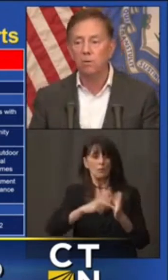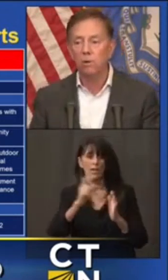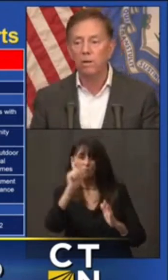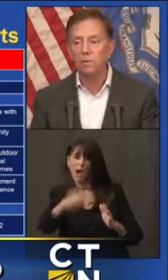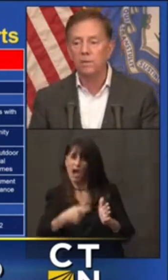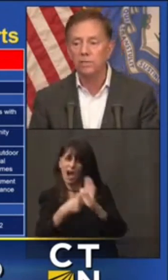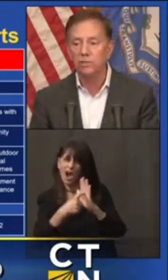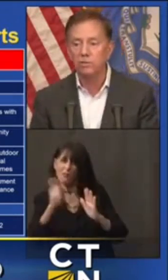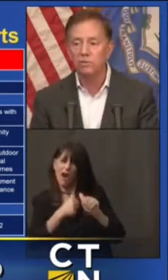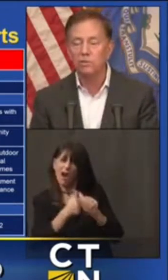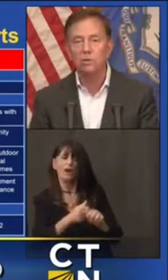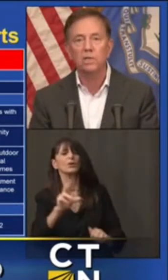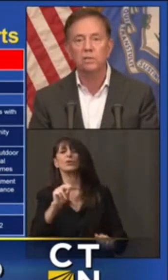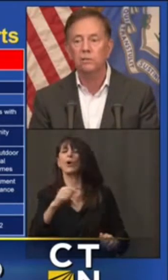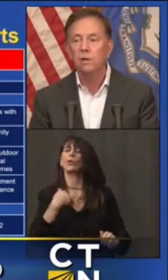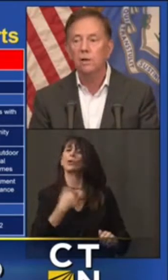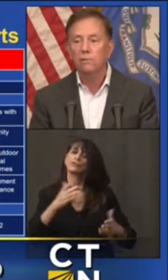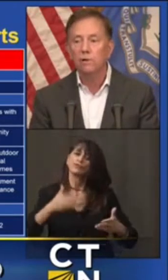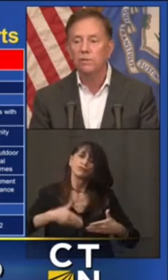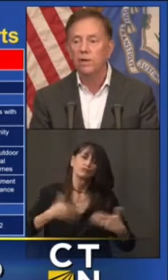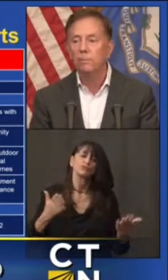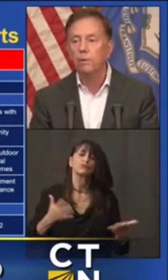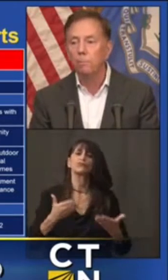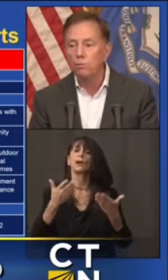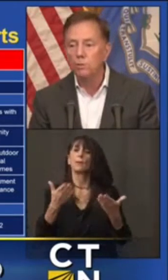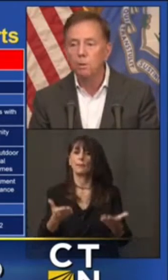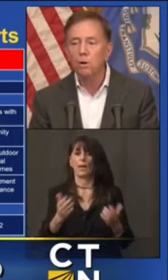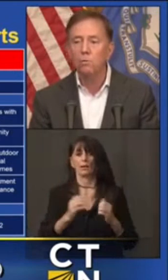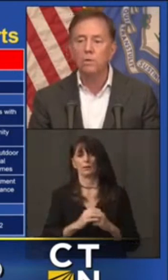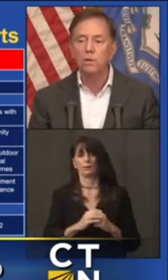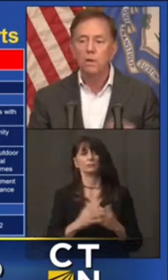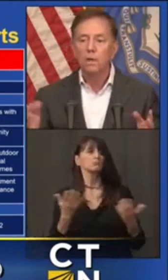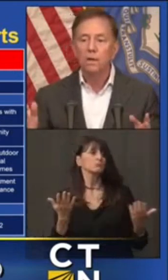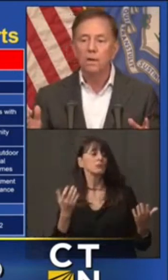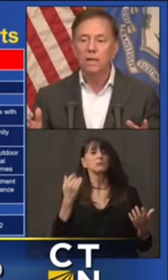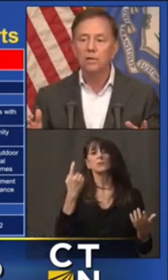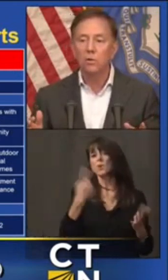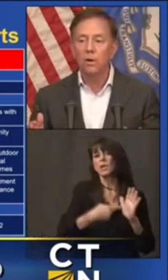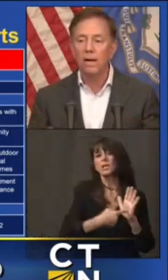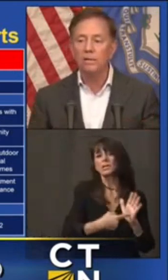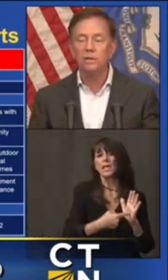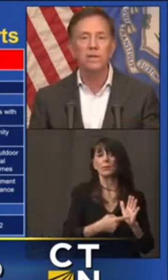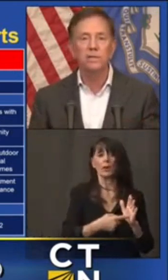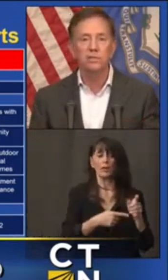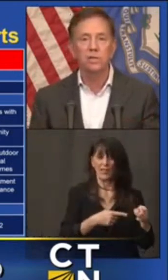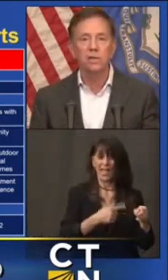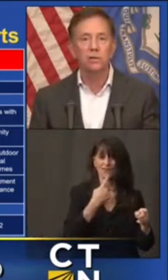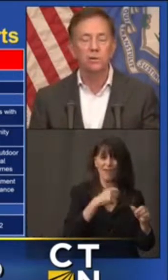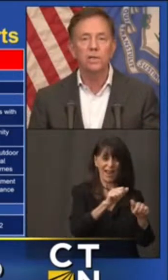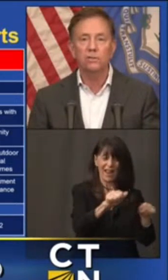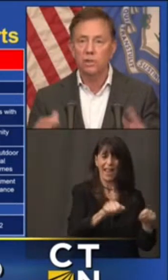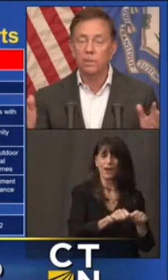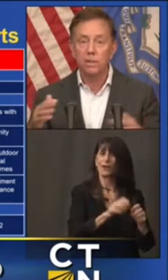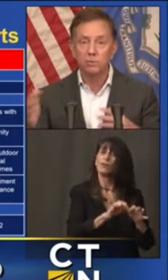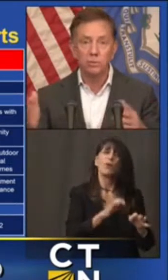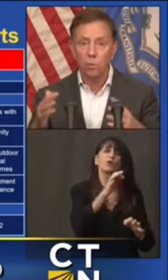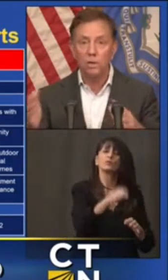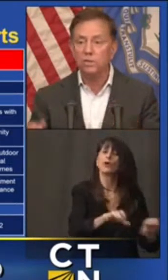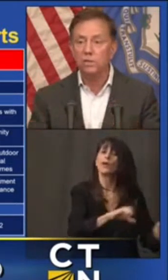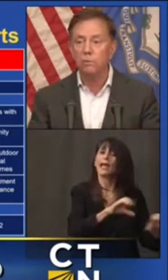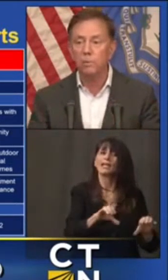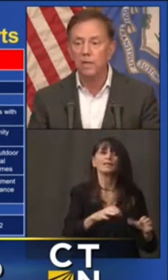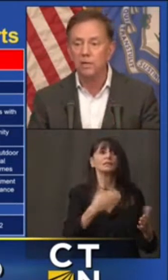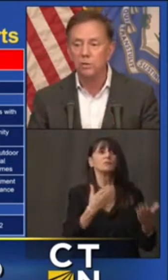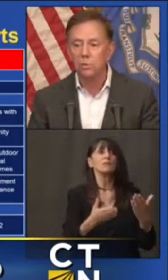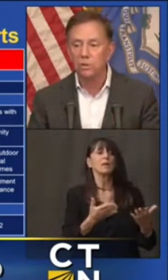our recommendations are certainly to, for example, postpone indoor activities, including some of the sports that